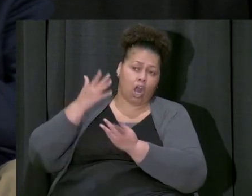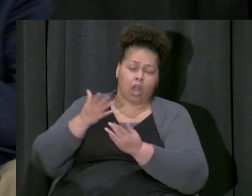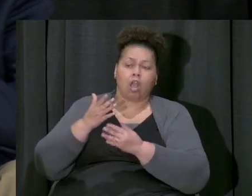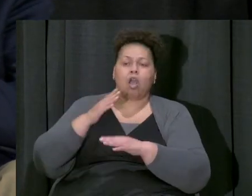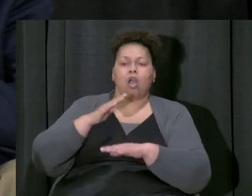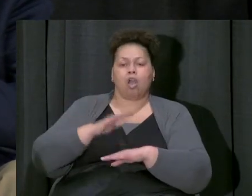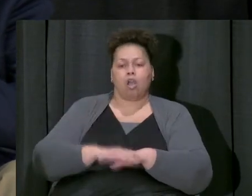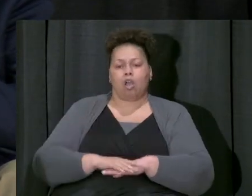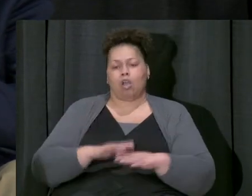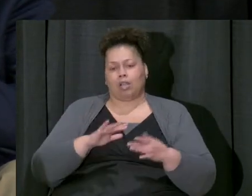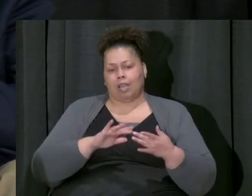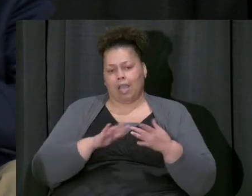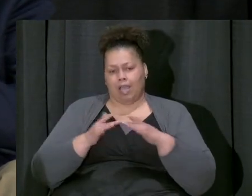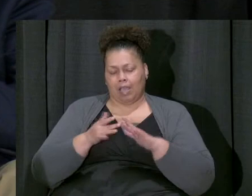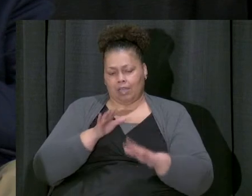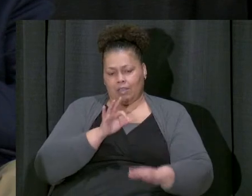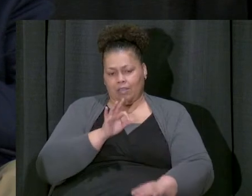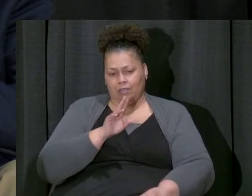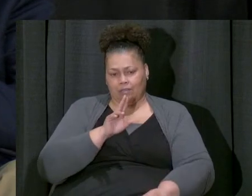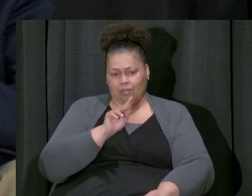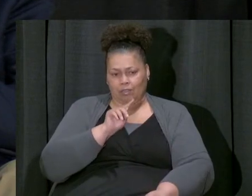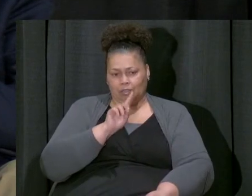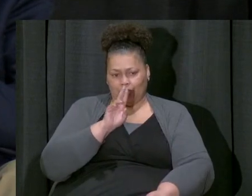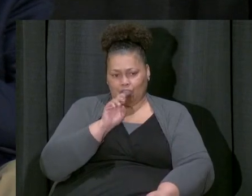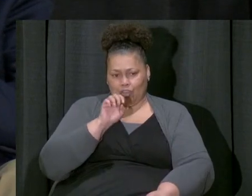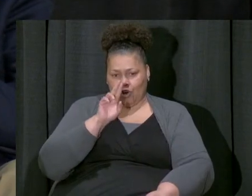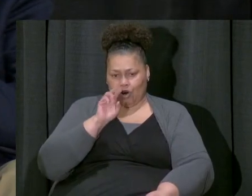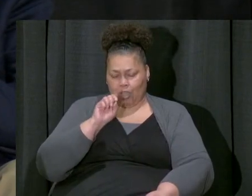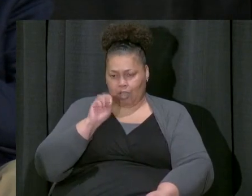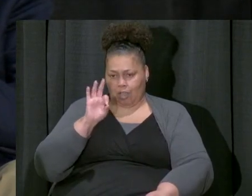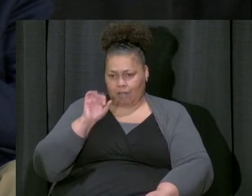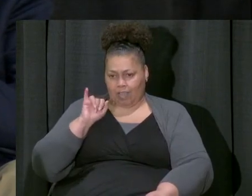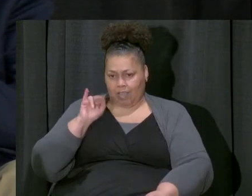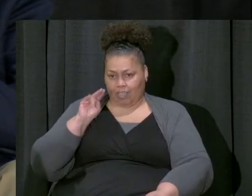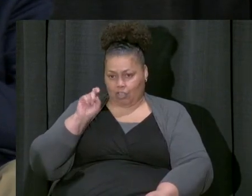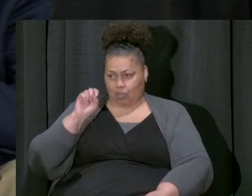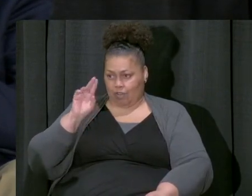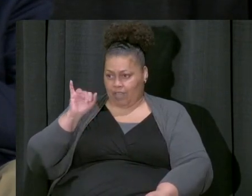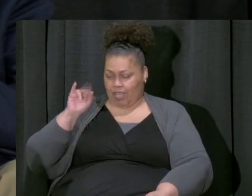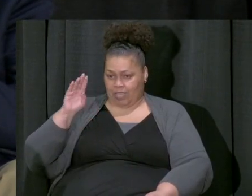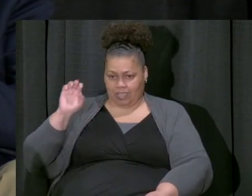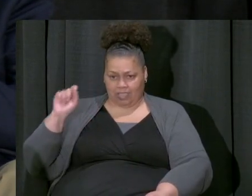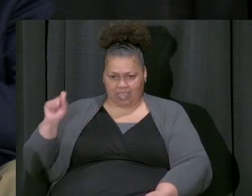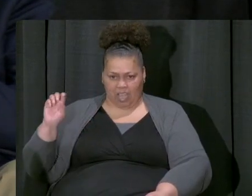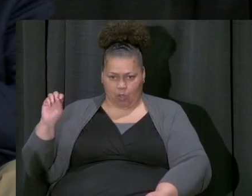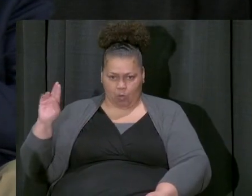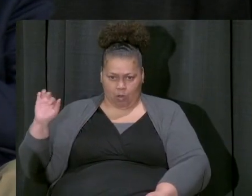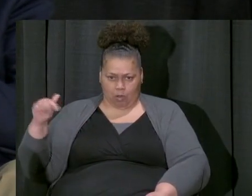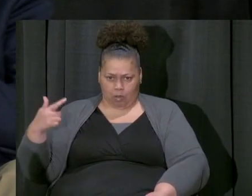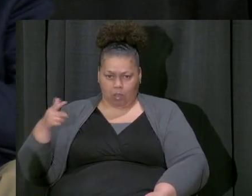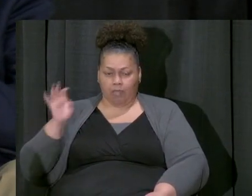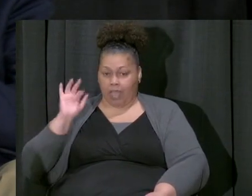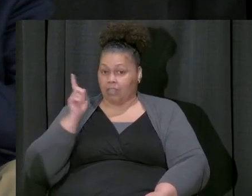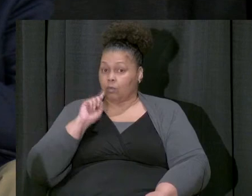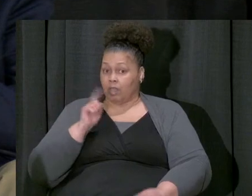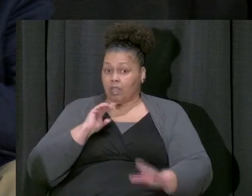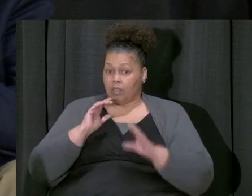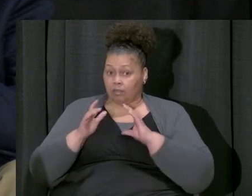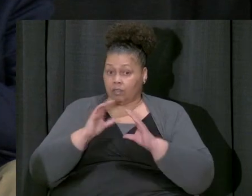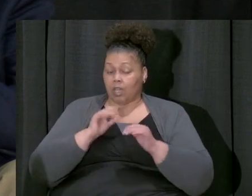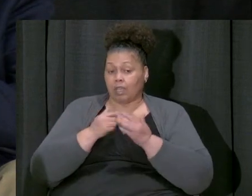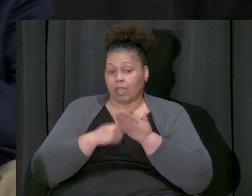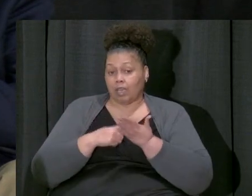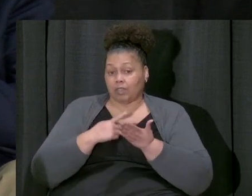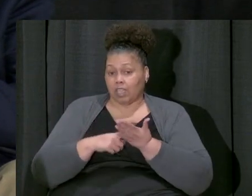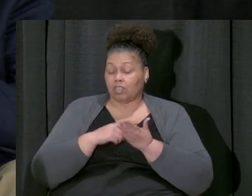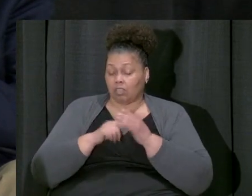online at futureofinterface.org. And that's where the communication continues, the conversation